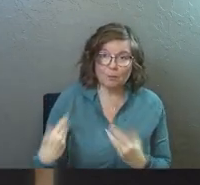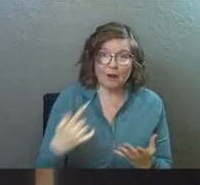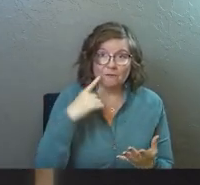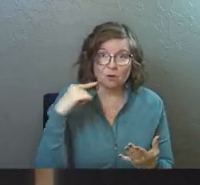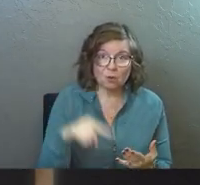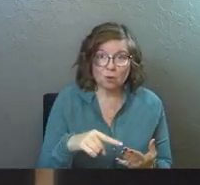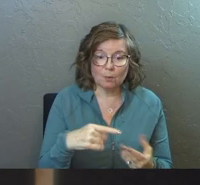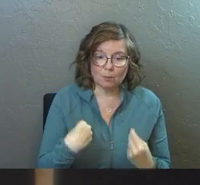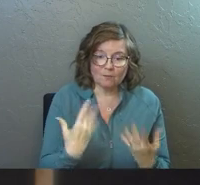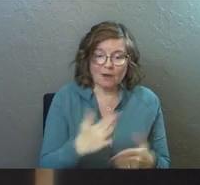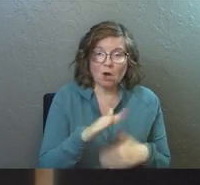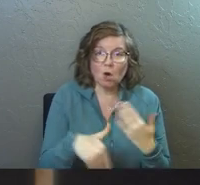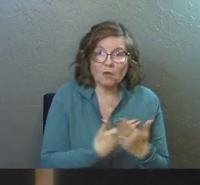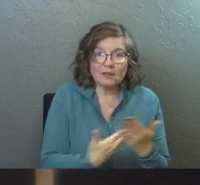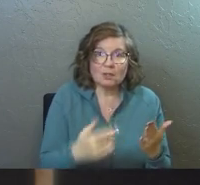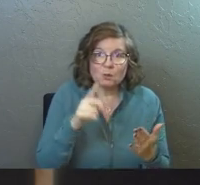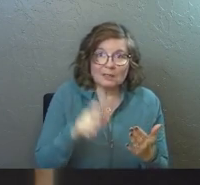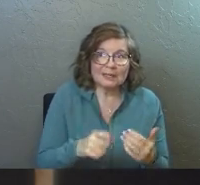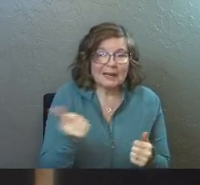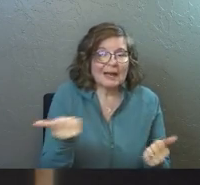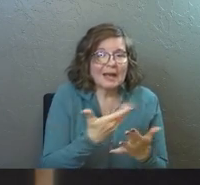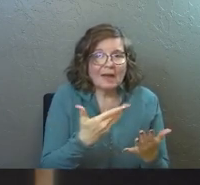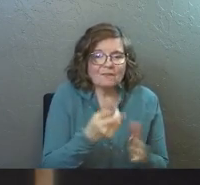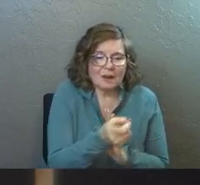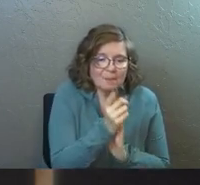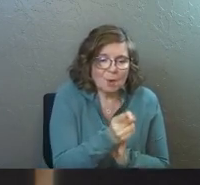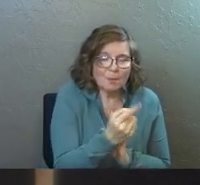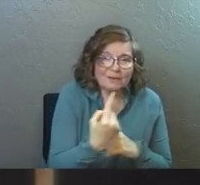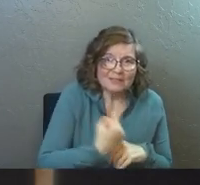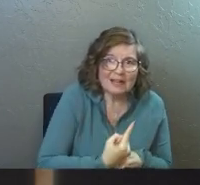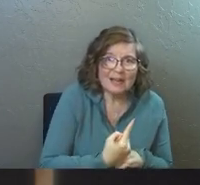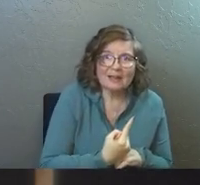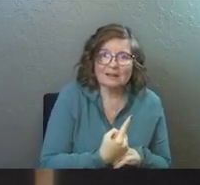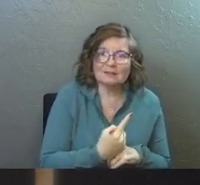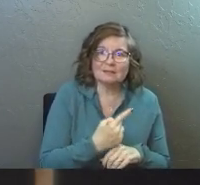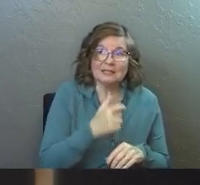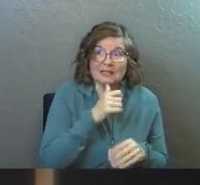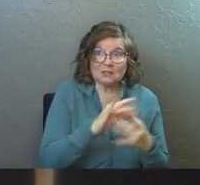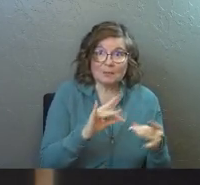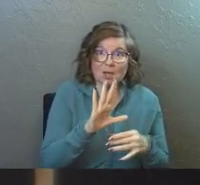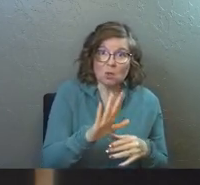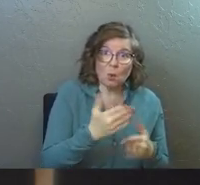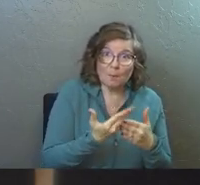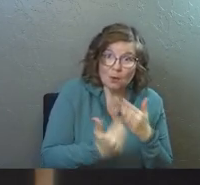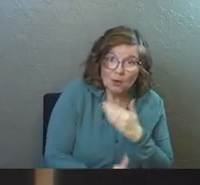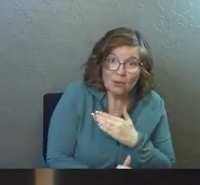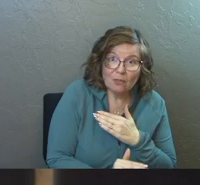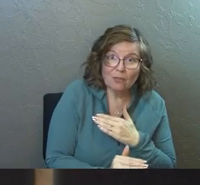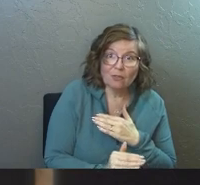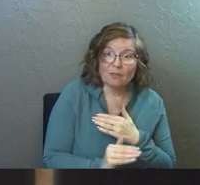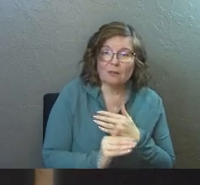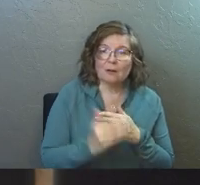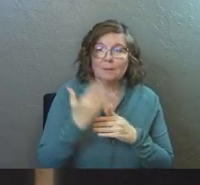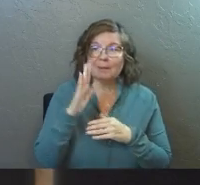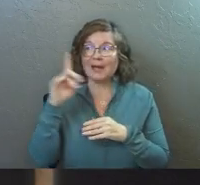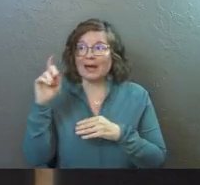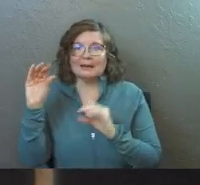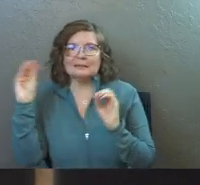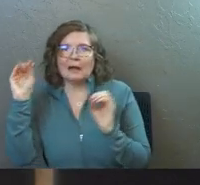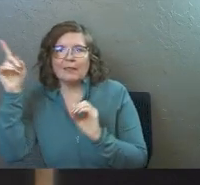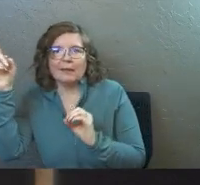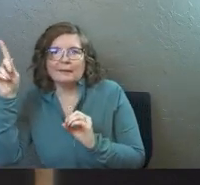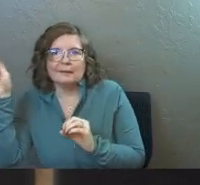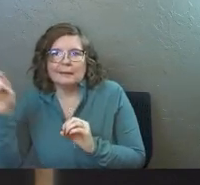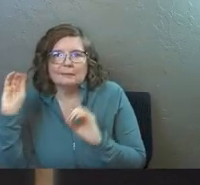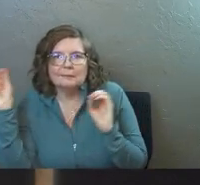providing for you, providing all the things you need, every single moment of the day, not even to mention your birth. God needs